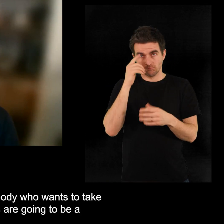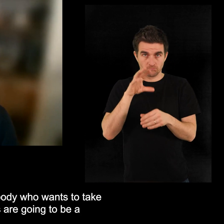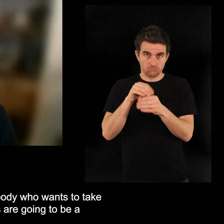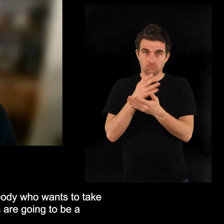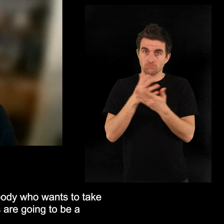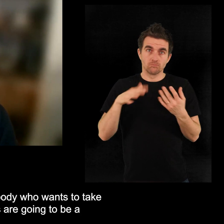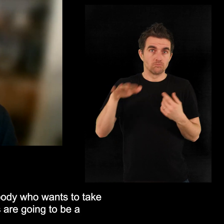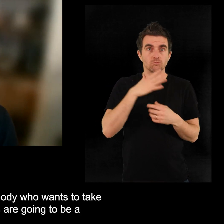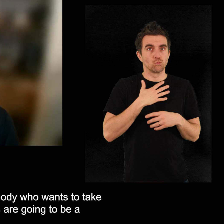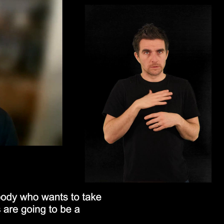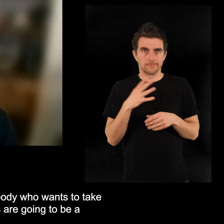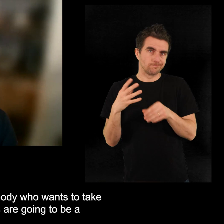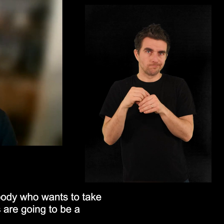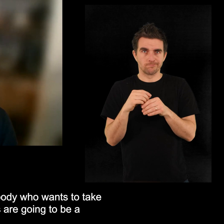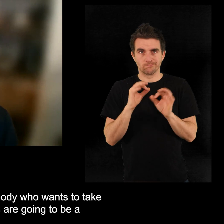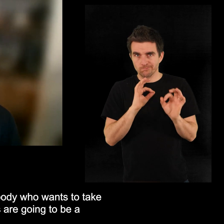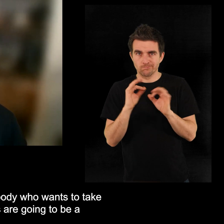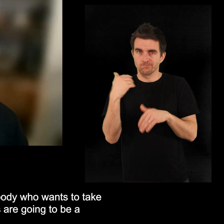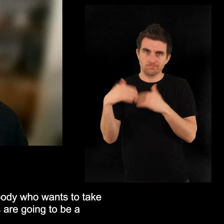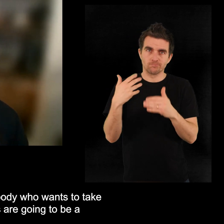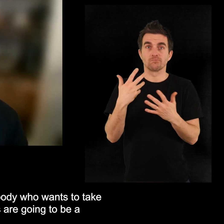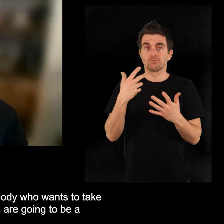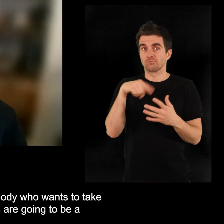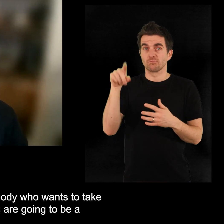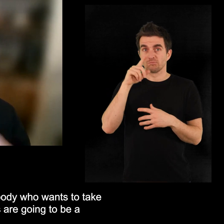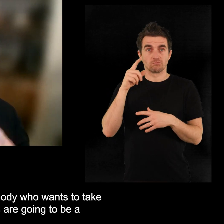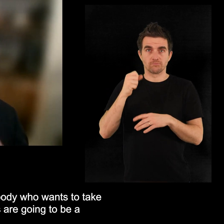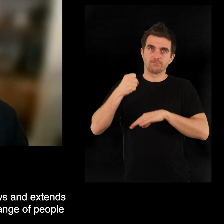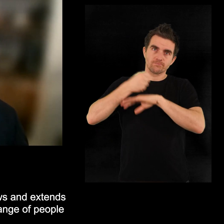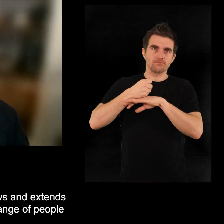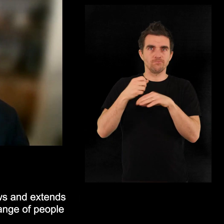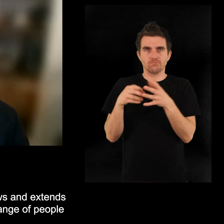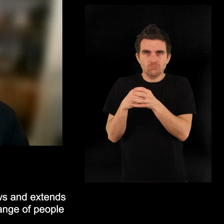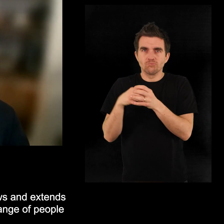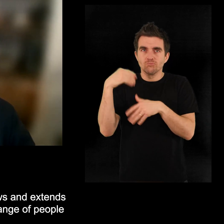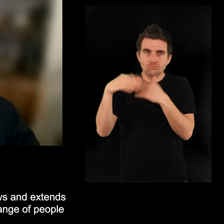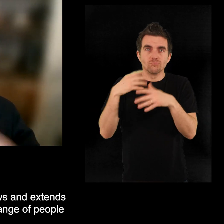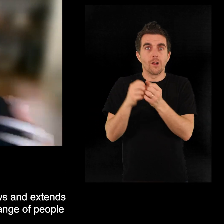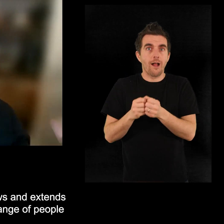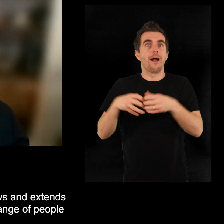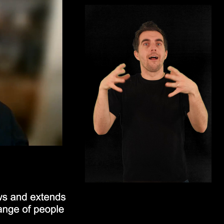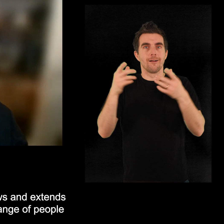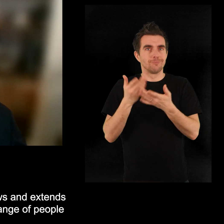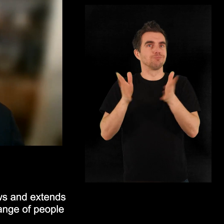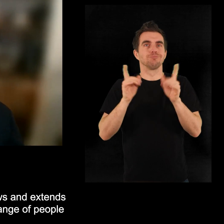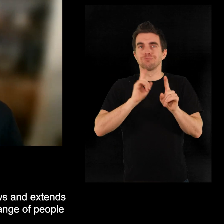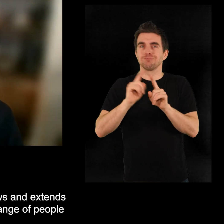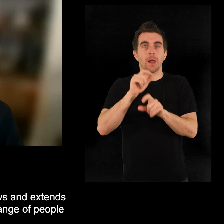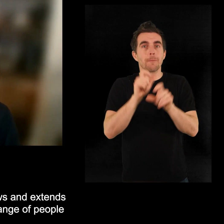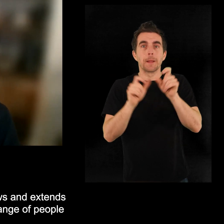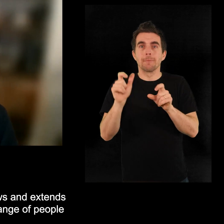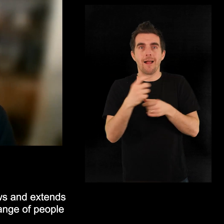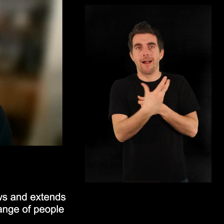should involve everybody who wants to take part, and clearly the founders are going to be a smaller group than as it grows